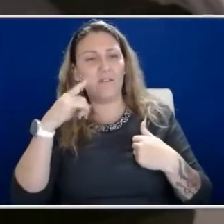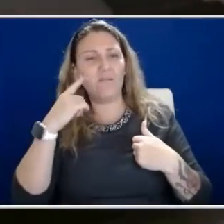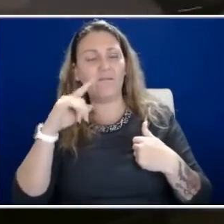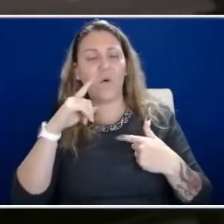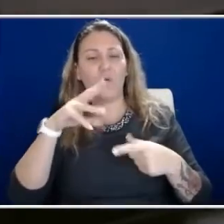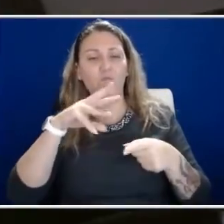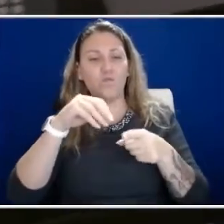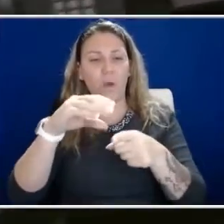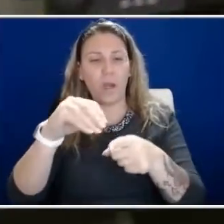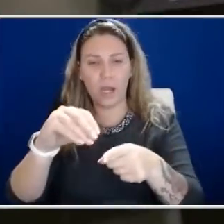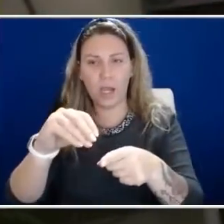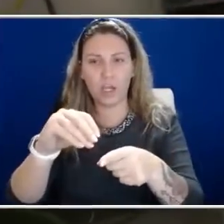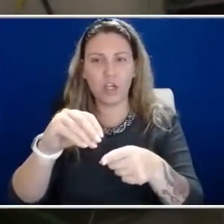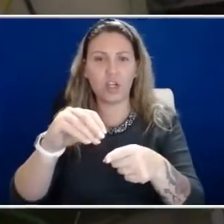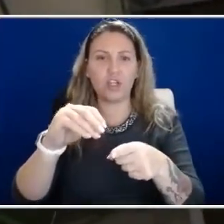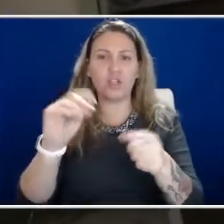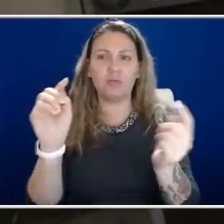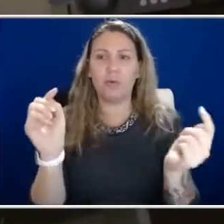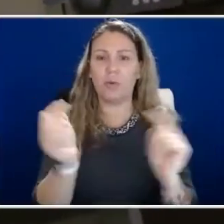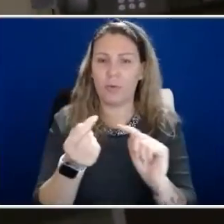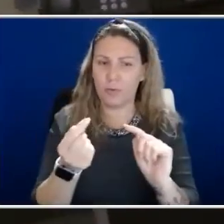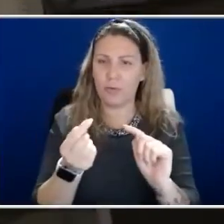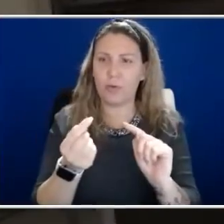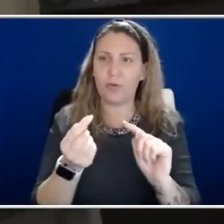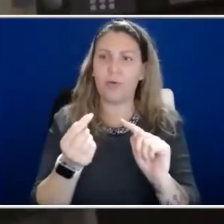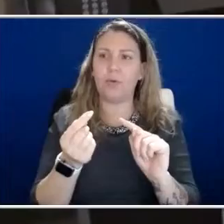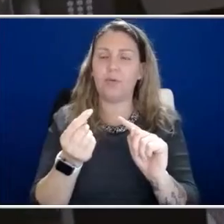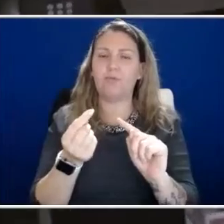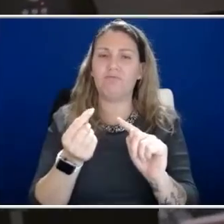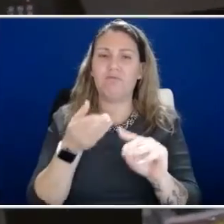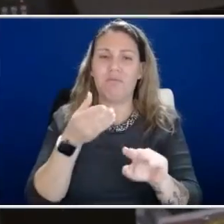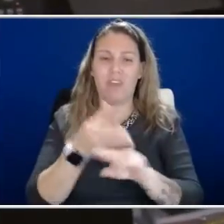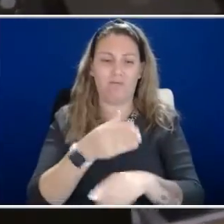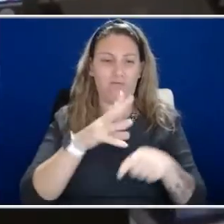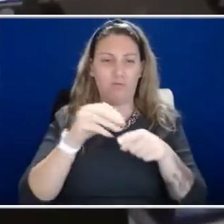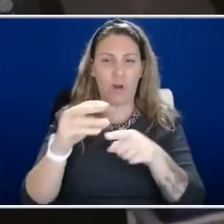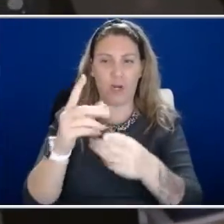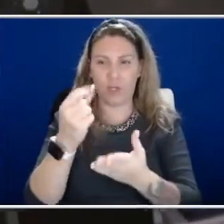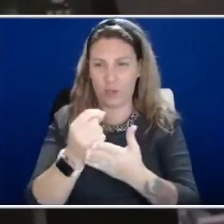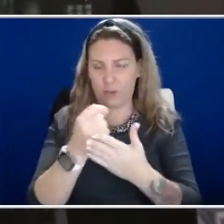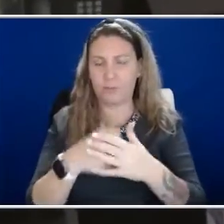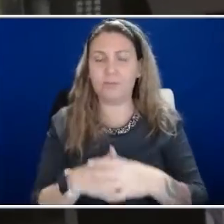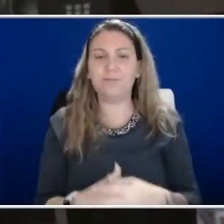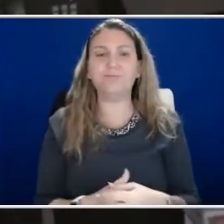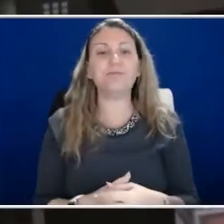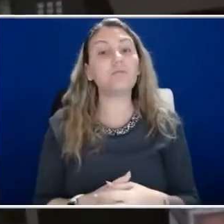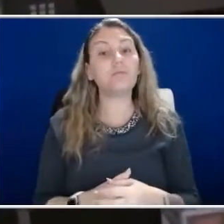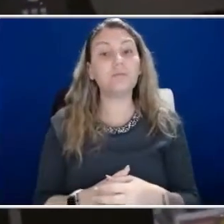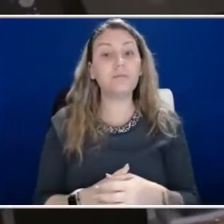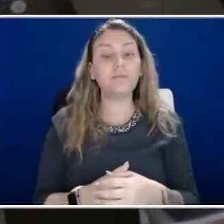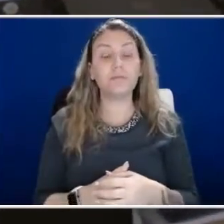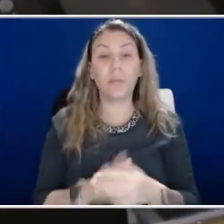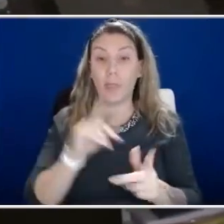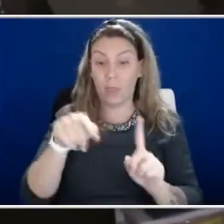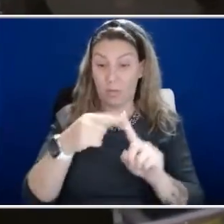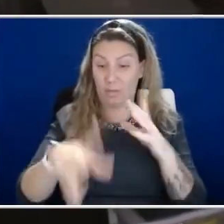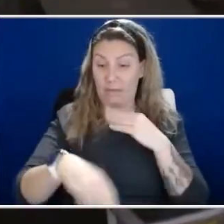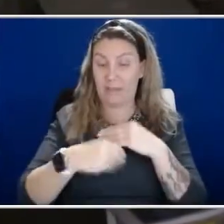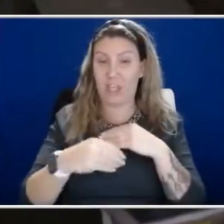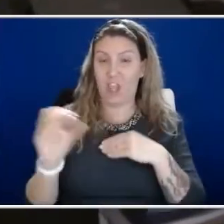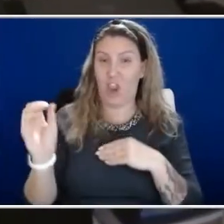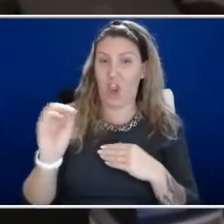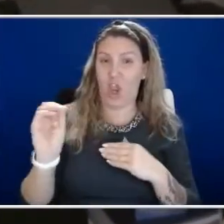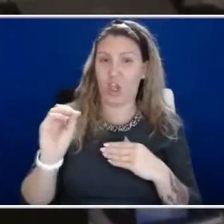radiation-induced injury following radiation therapy. And so when all this extra oxygen is pumped in, how does that